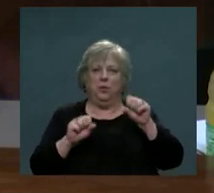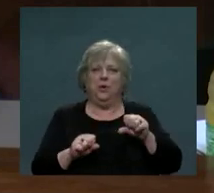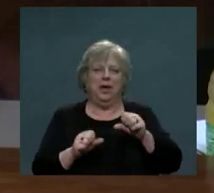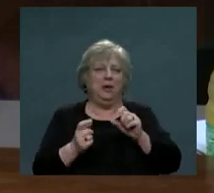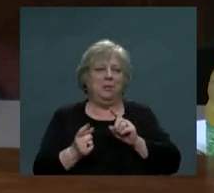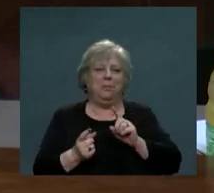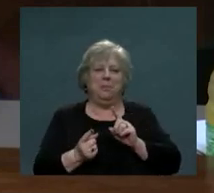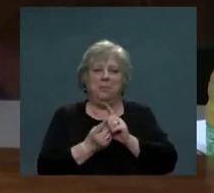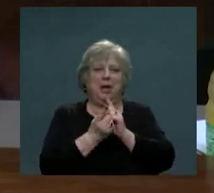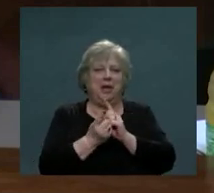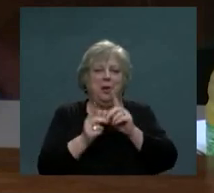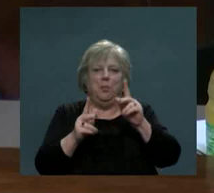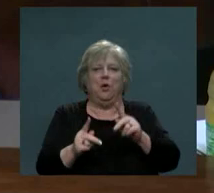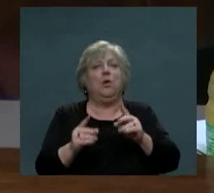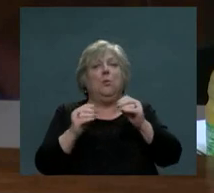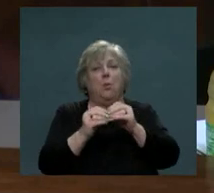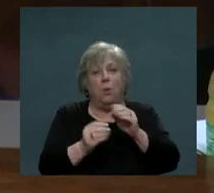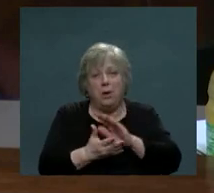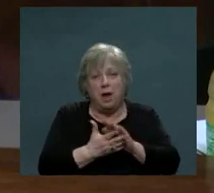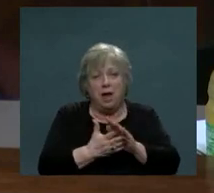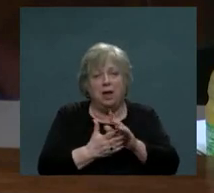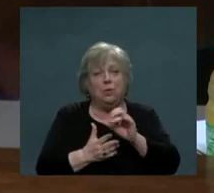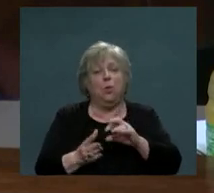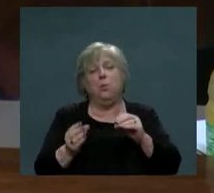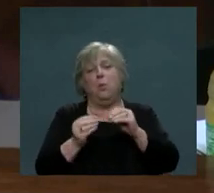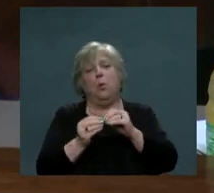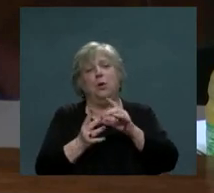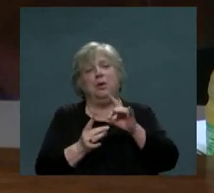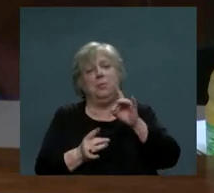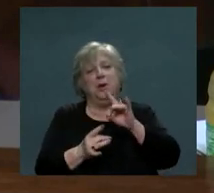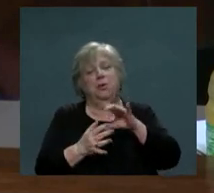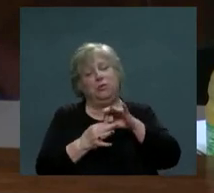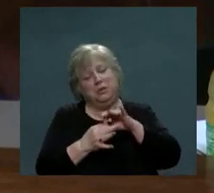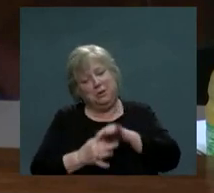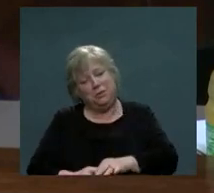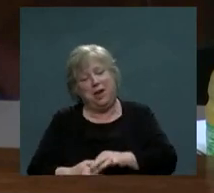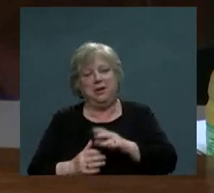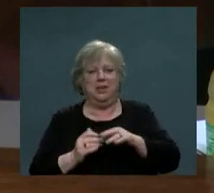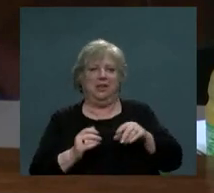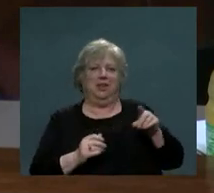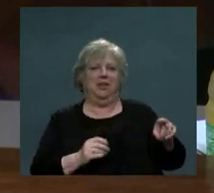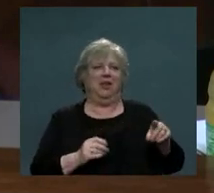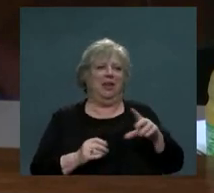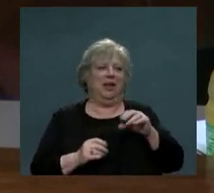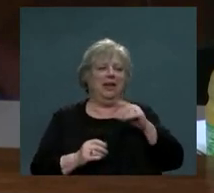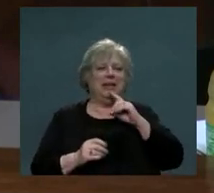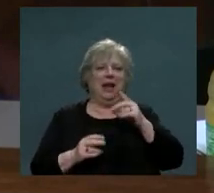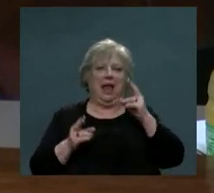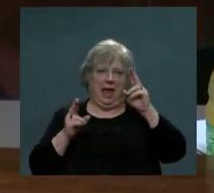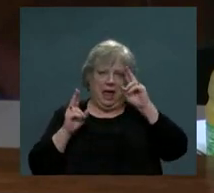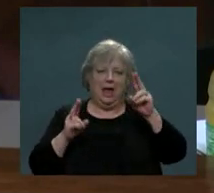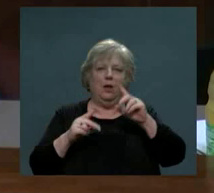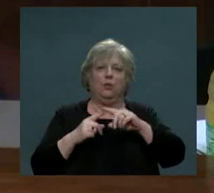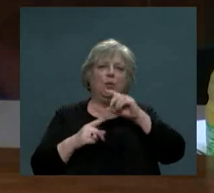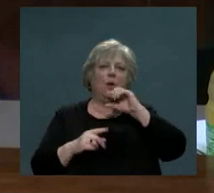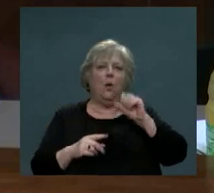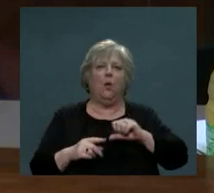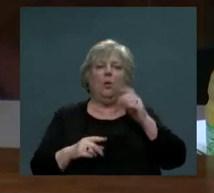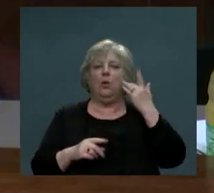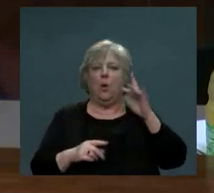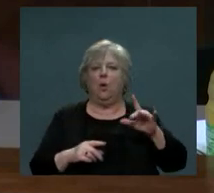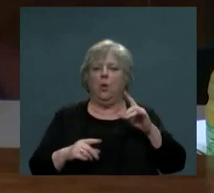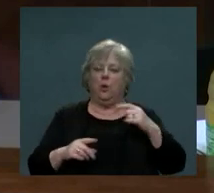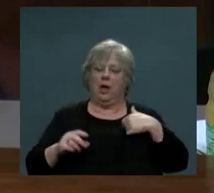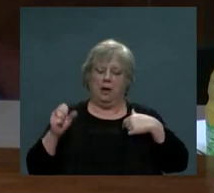spiritually grounded than this family right here. And I will say this, Mayor, hail to the old goal as a proud graduate from Central